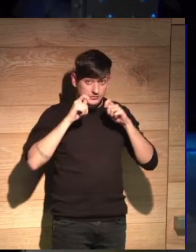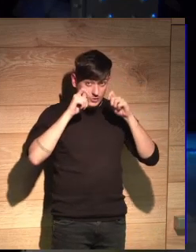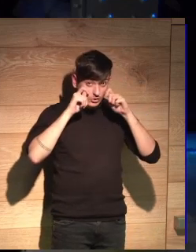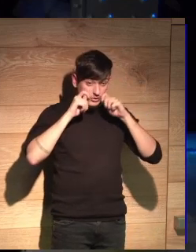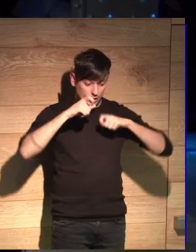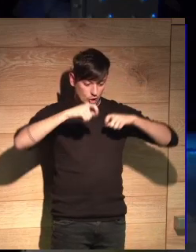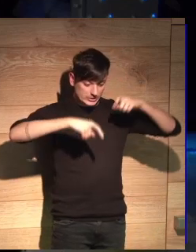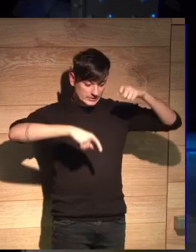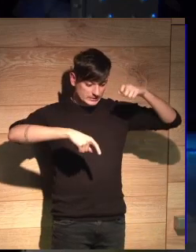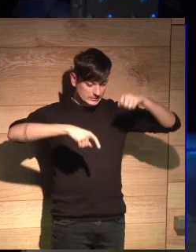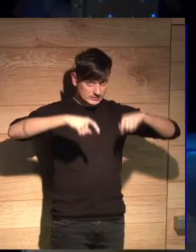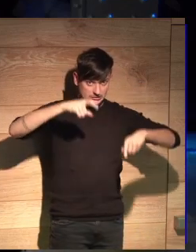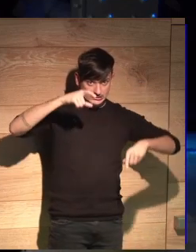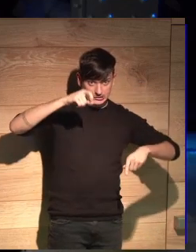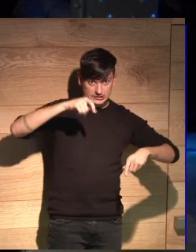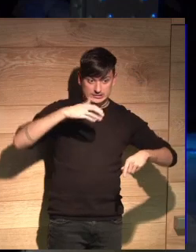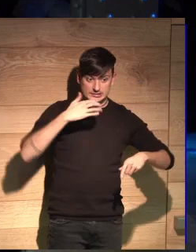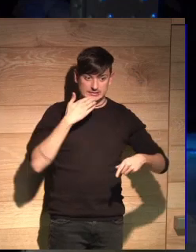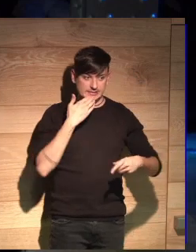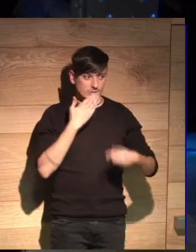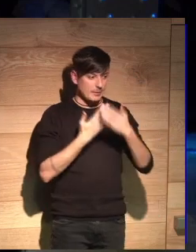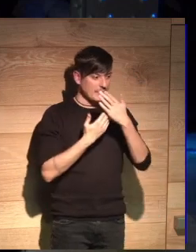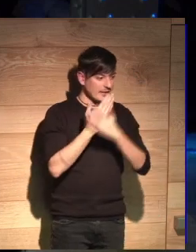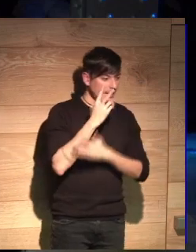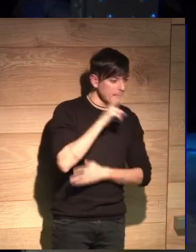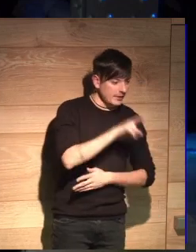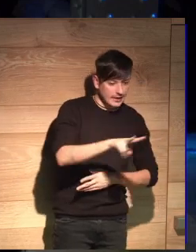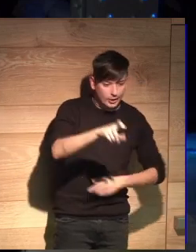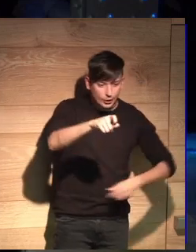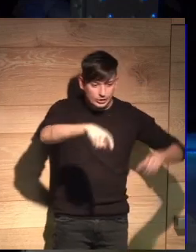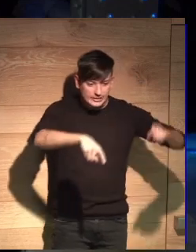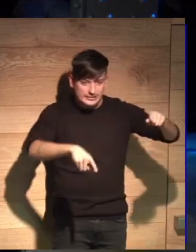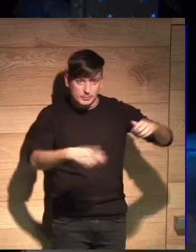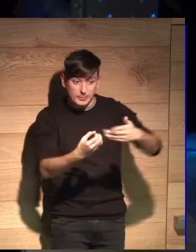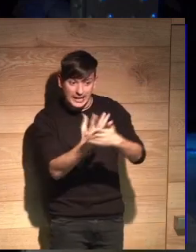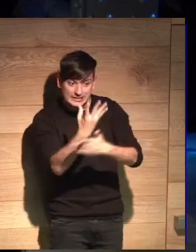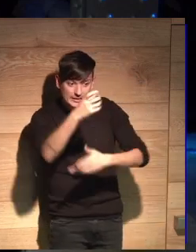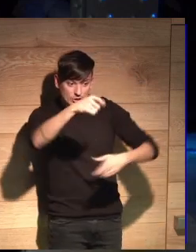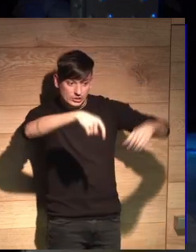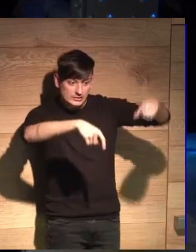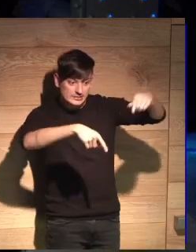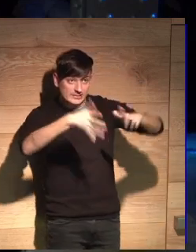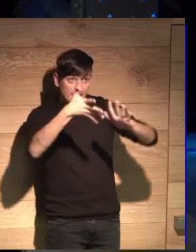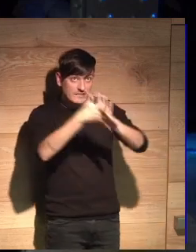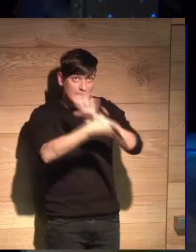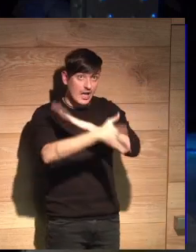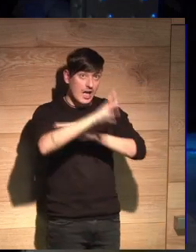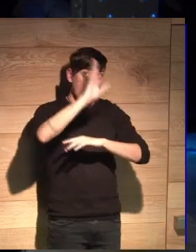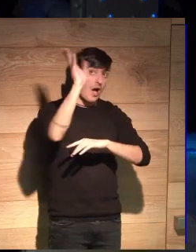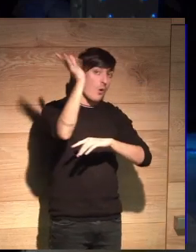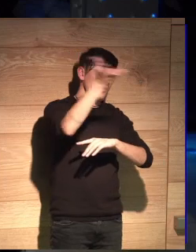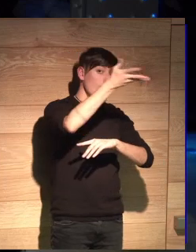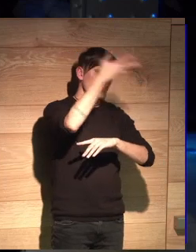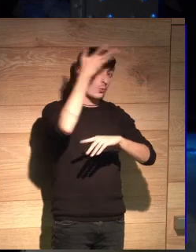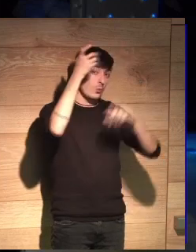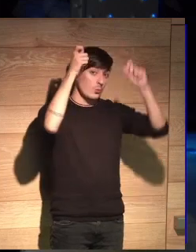produces dew with its tears. So when you see dew on a mist on a morning, you know that it's Aurora